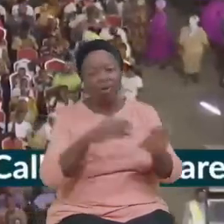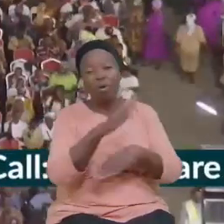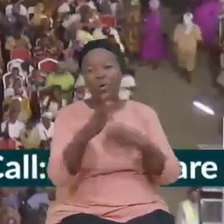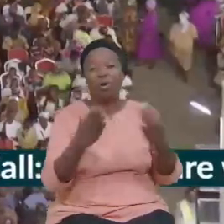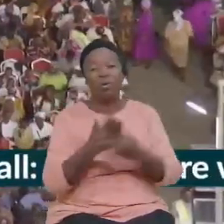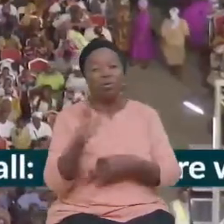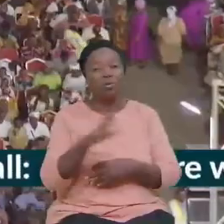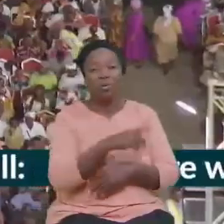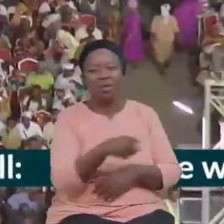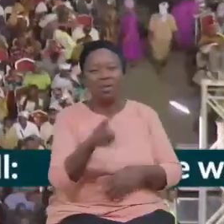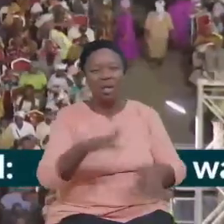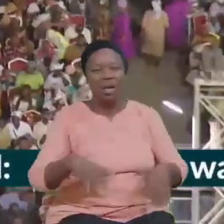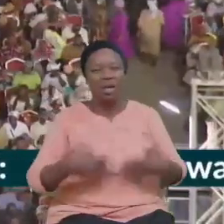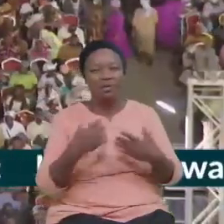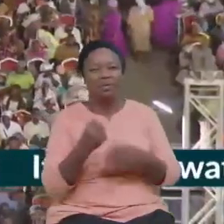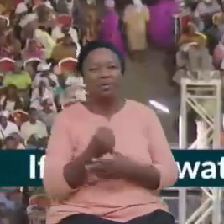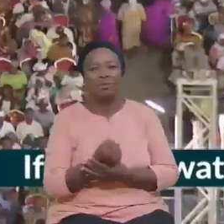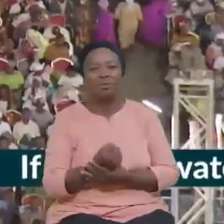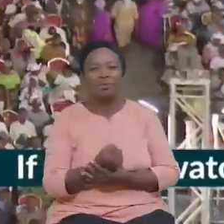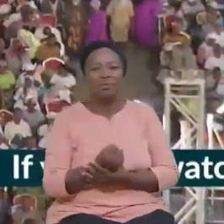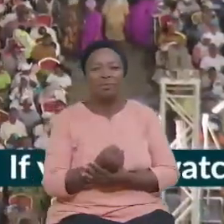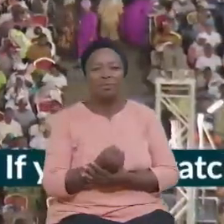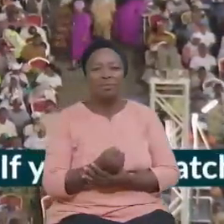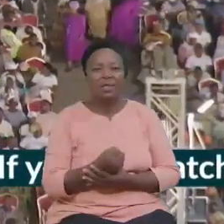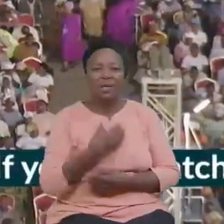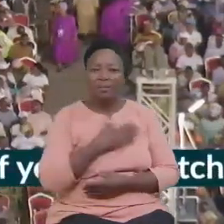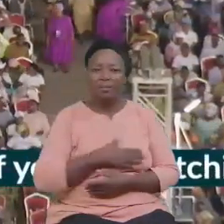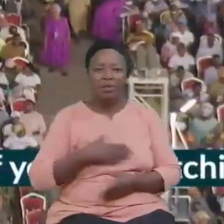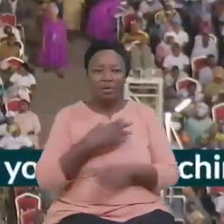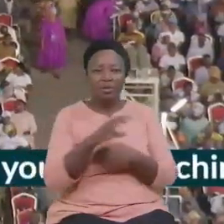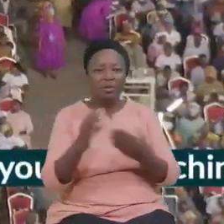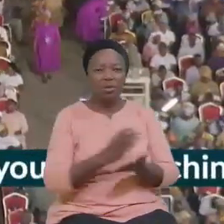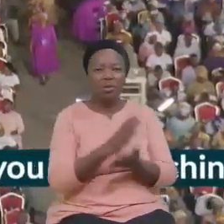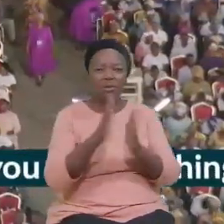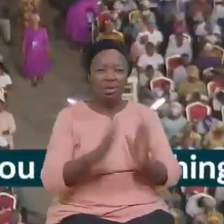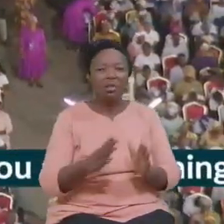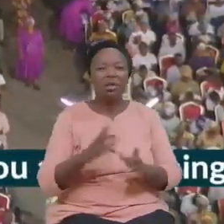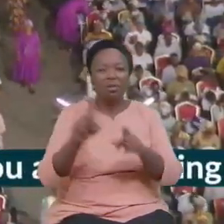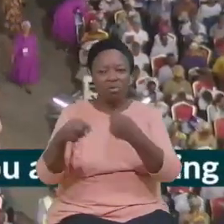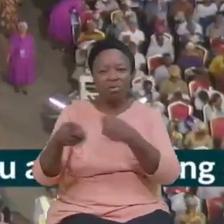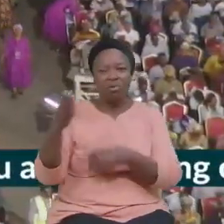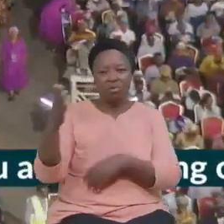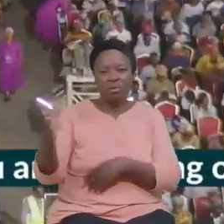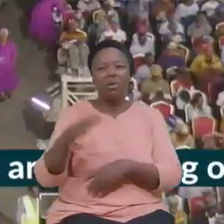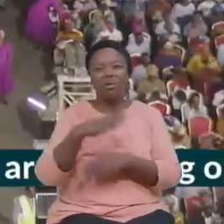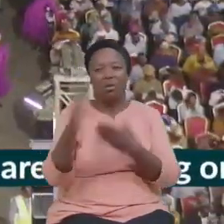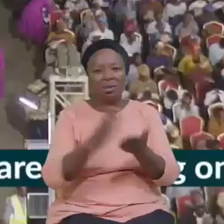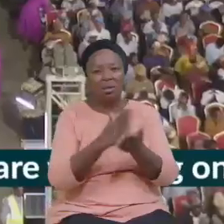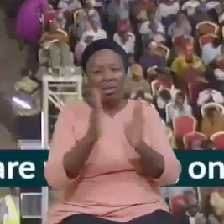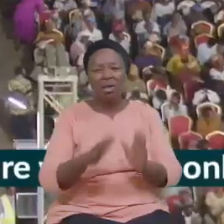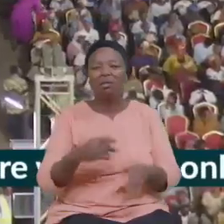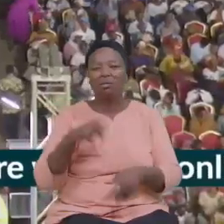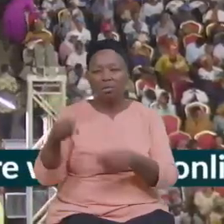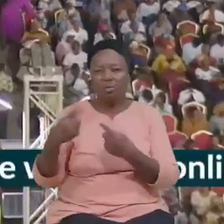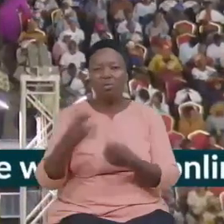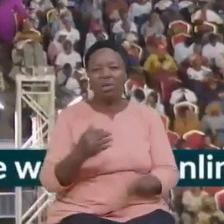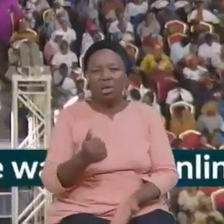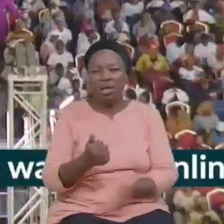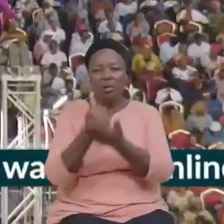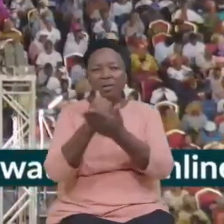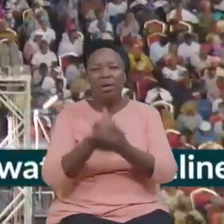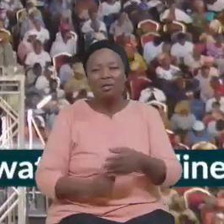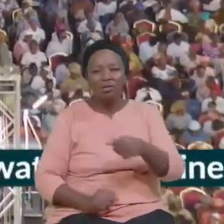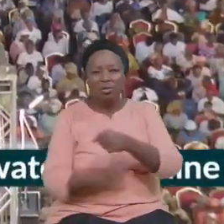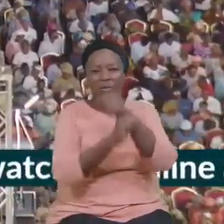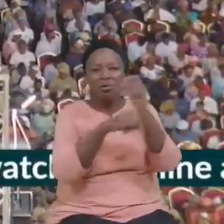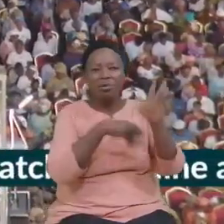lives. Please, the choristers, get up, go to the people and assist to fill the